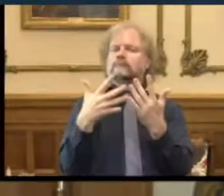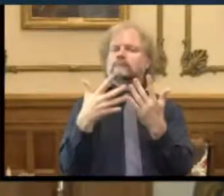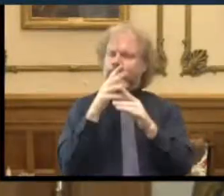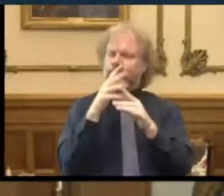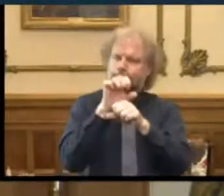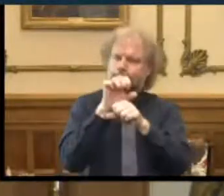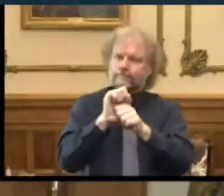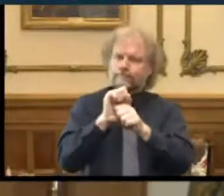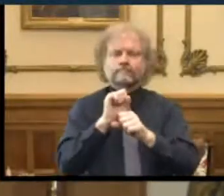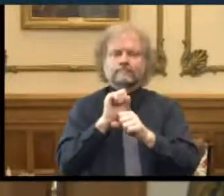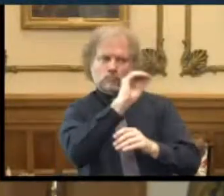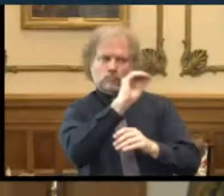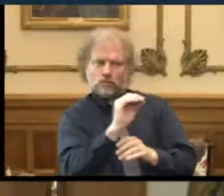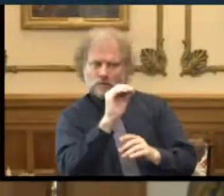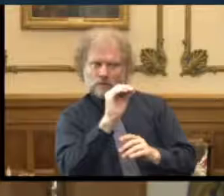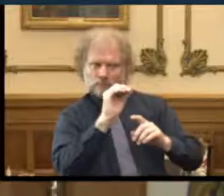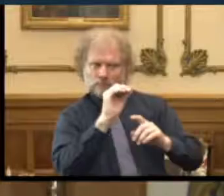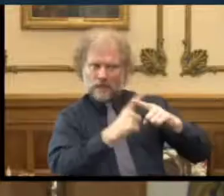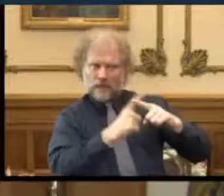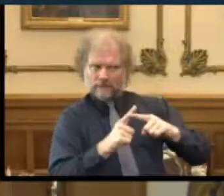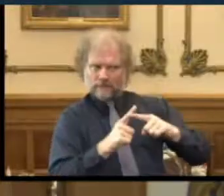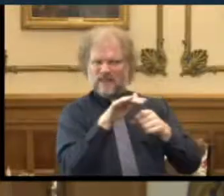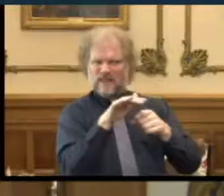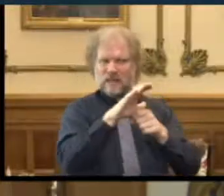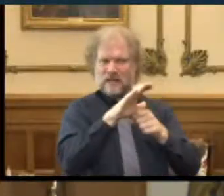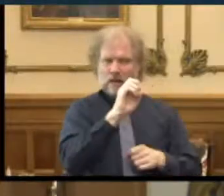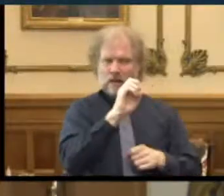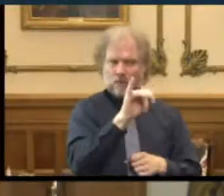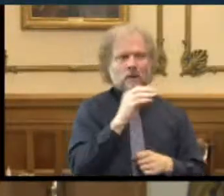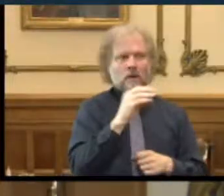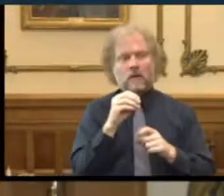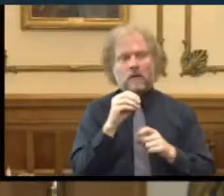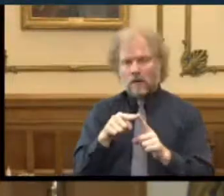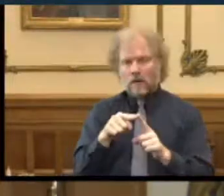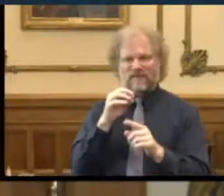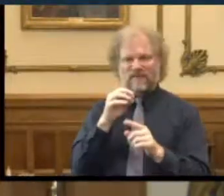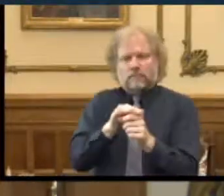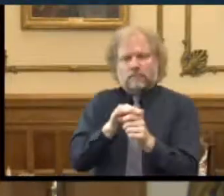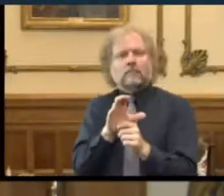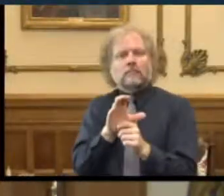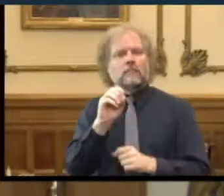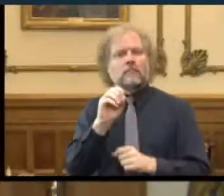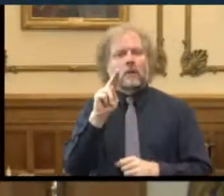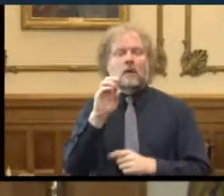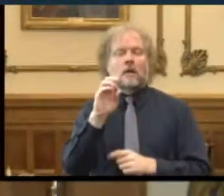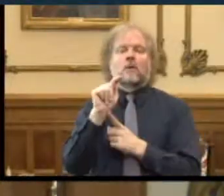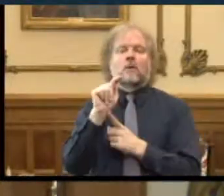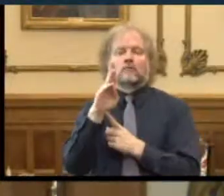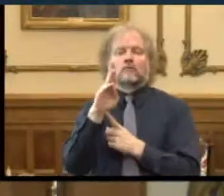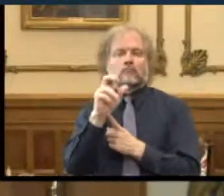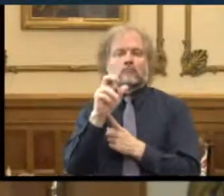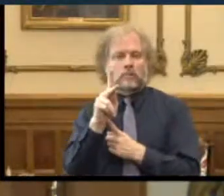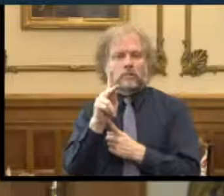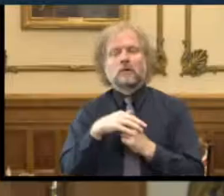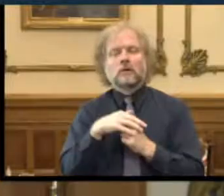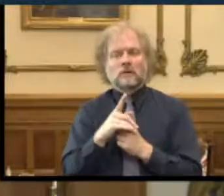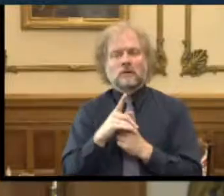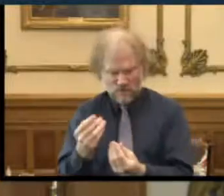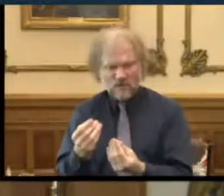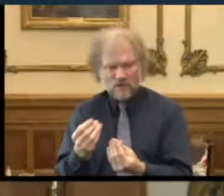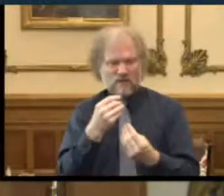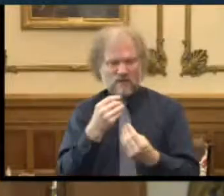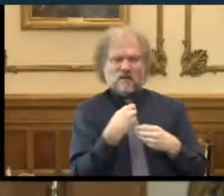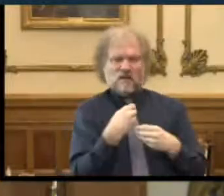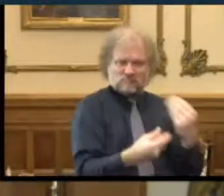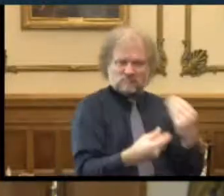of positivity within the county and also whether or not they currently have an outbreak. So they are supplying the long-term care